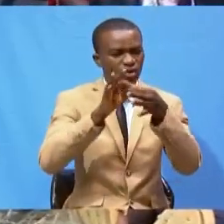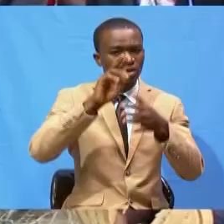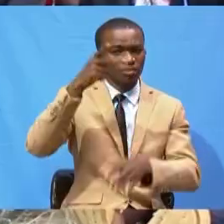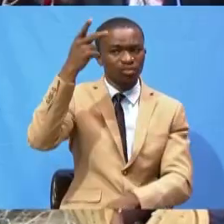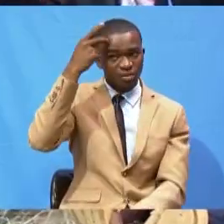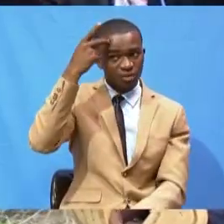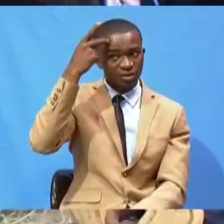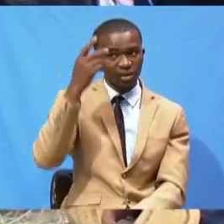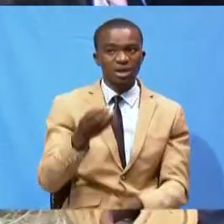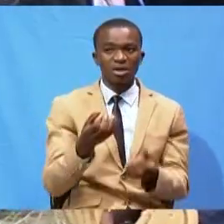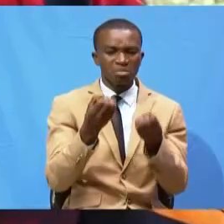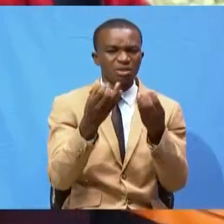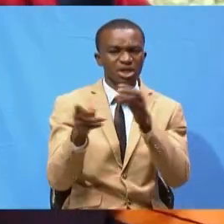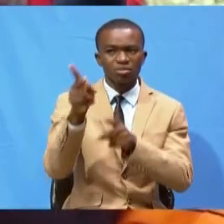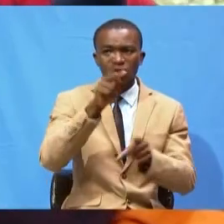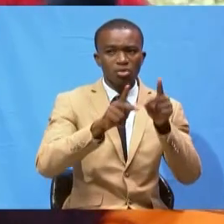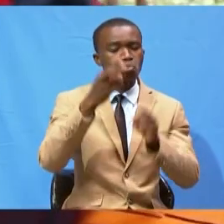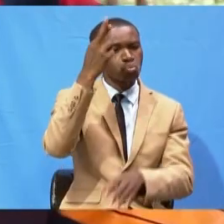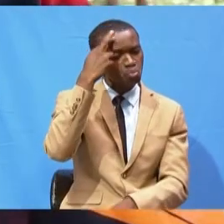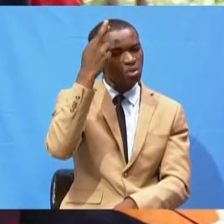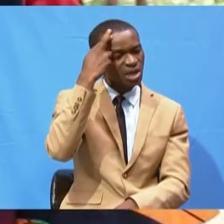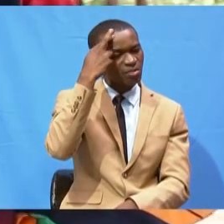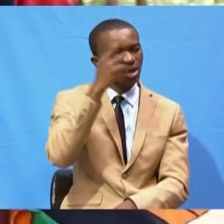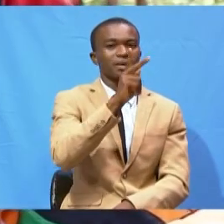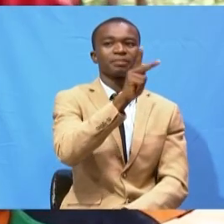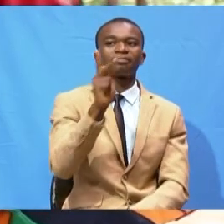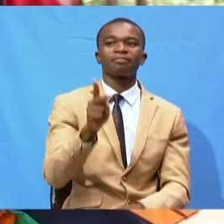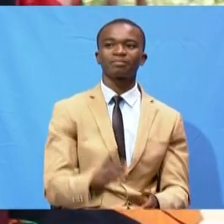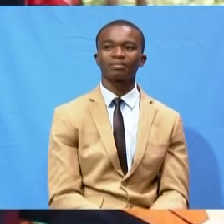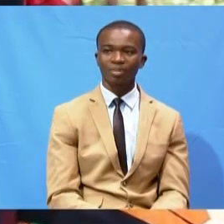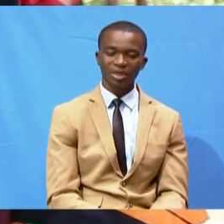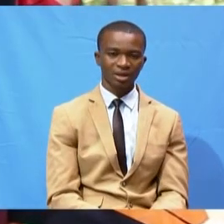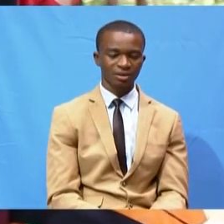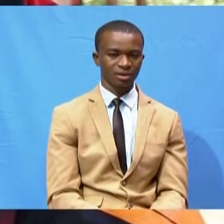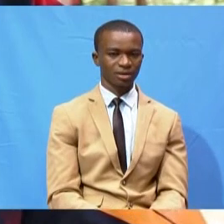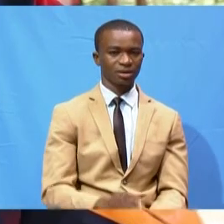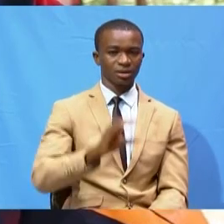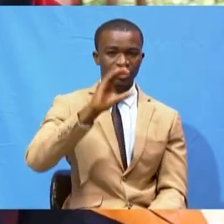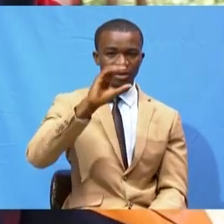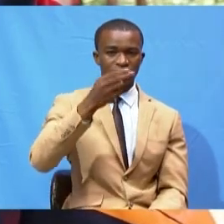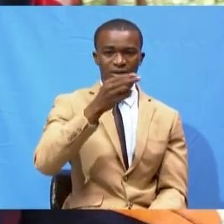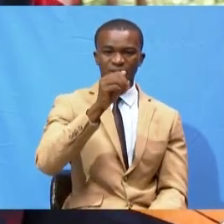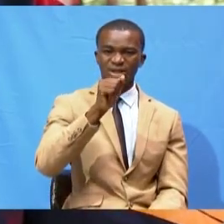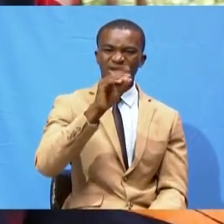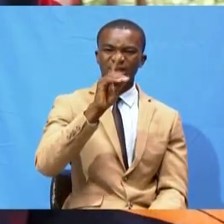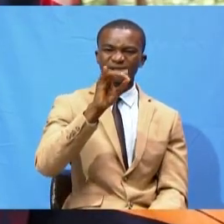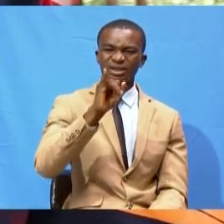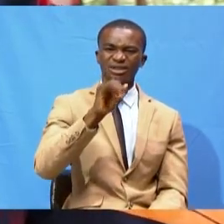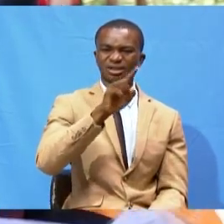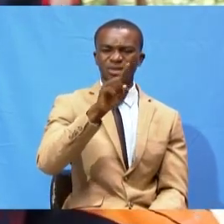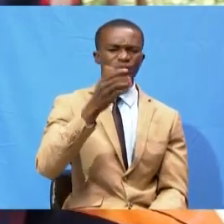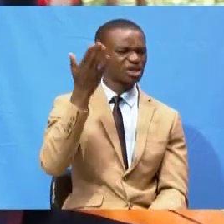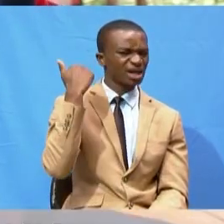More is remembered. In Chadiza Boma, I visited the whole Boma, but a center where I visited when he came